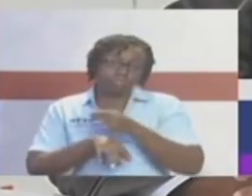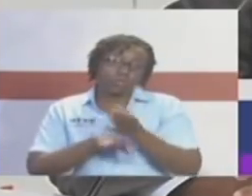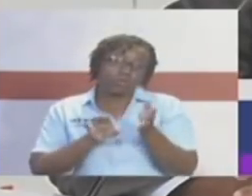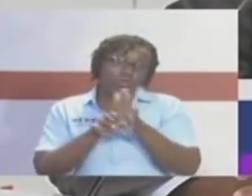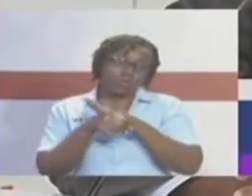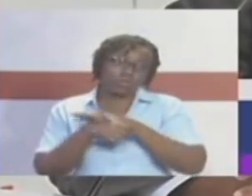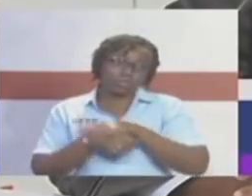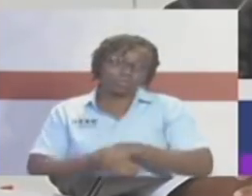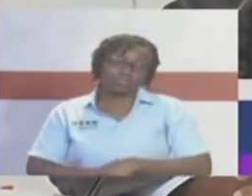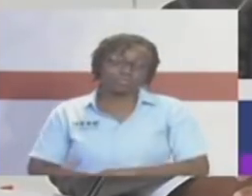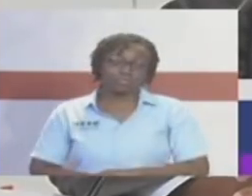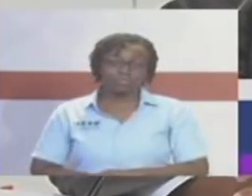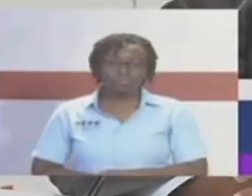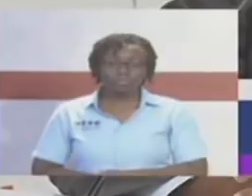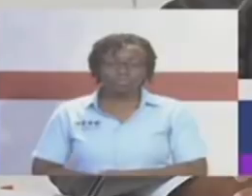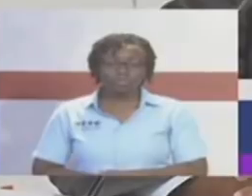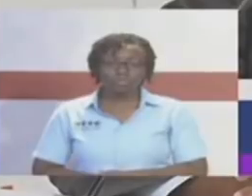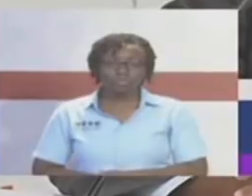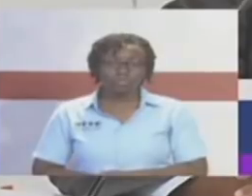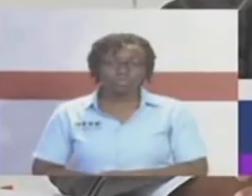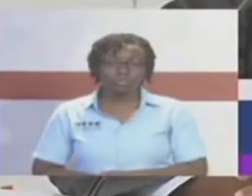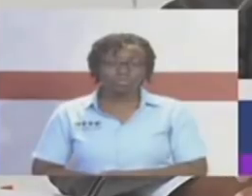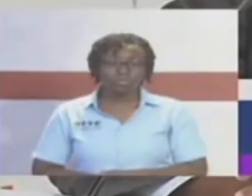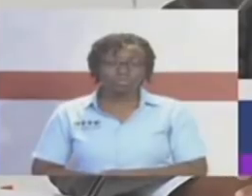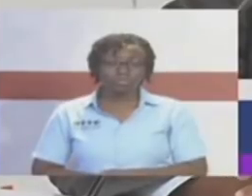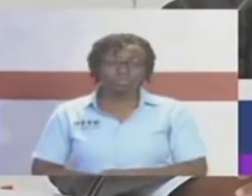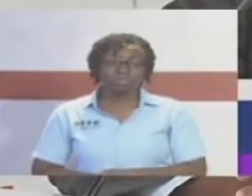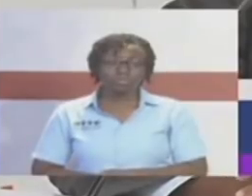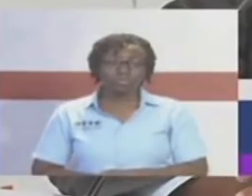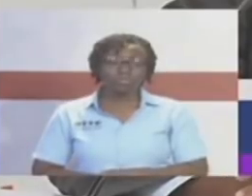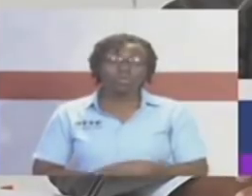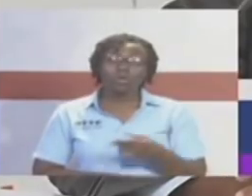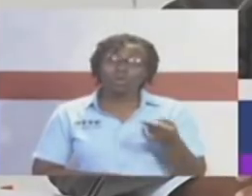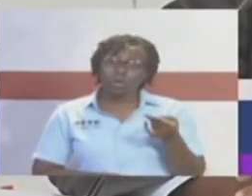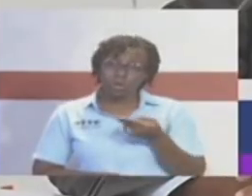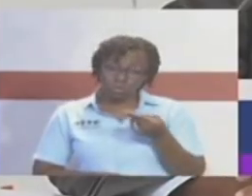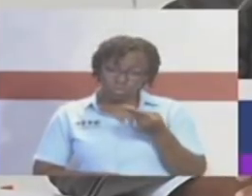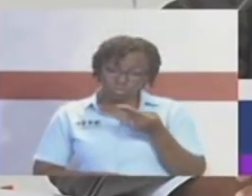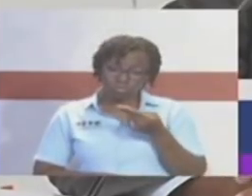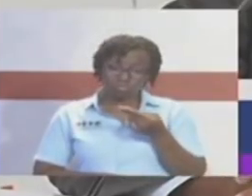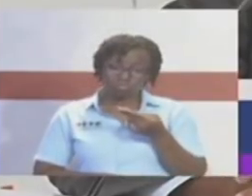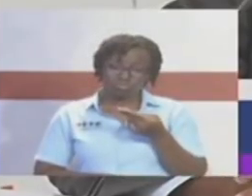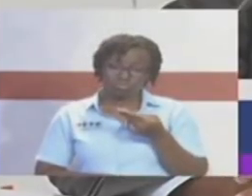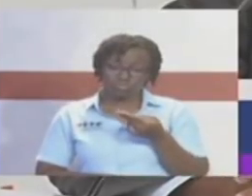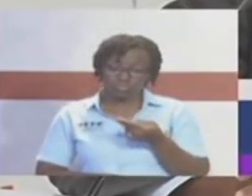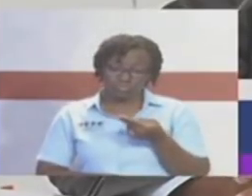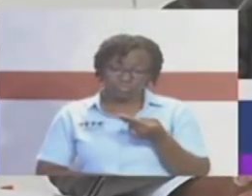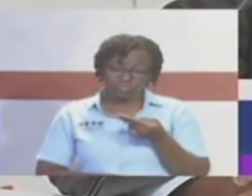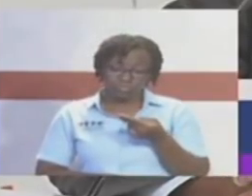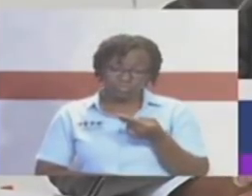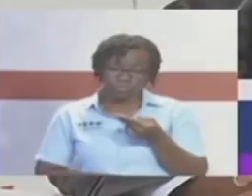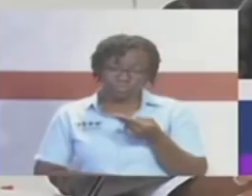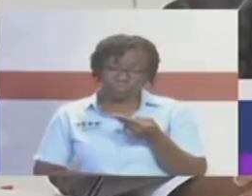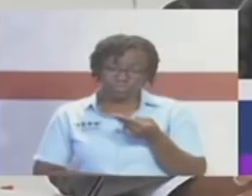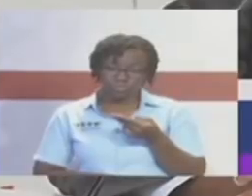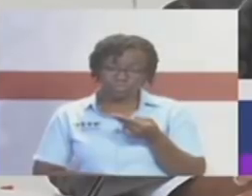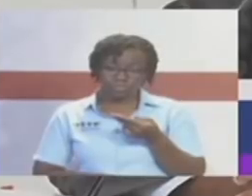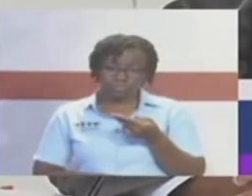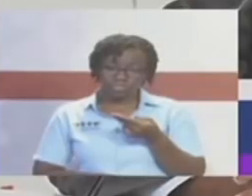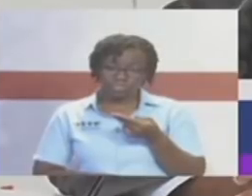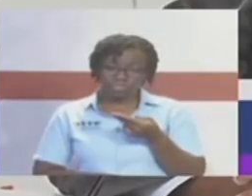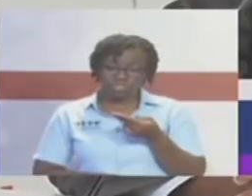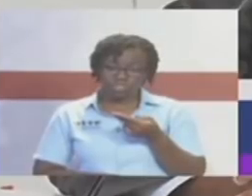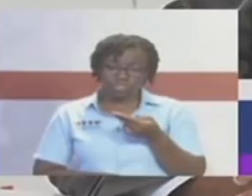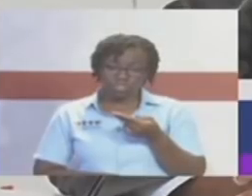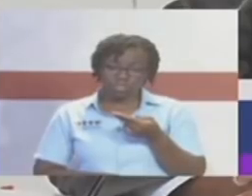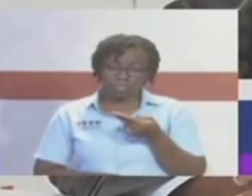populations. And there's something else that's very concerning from the data, and that's the sheer number and volume of